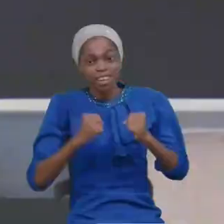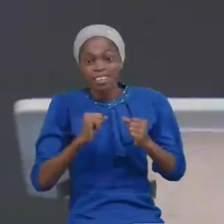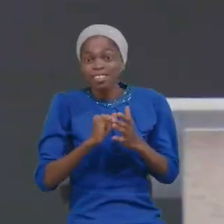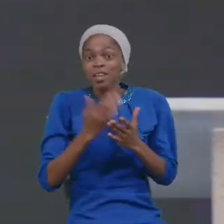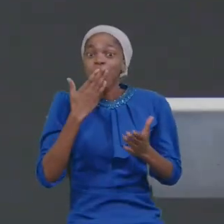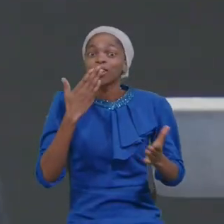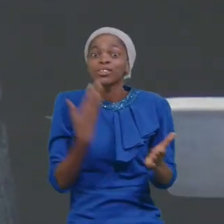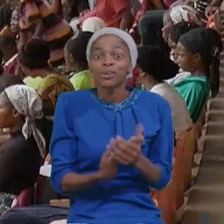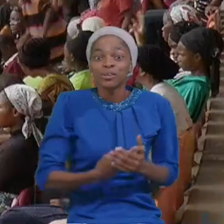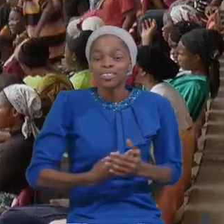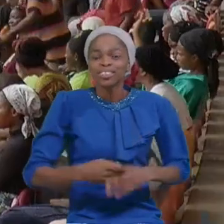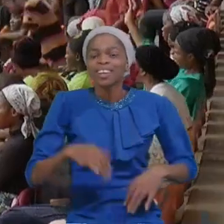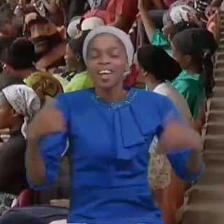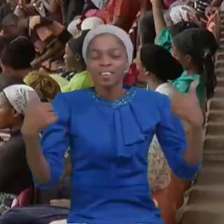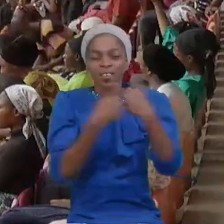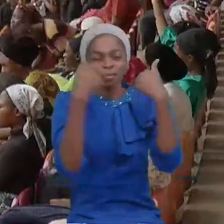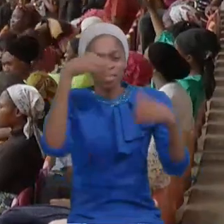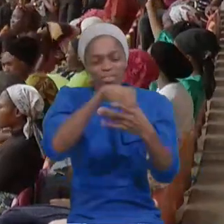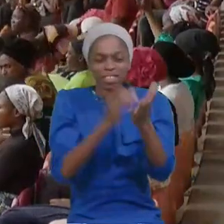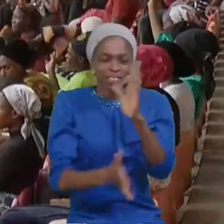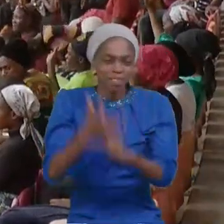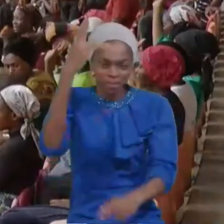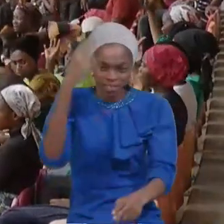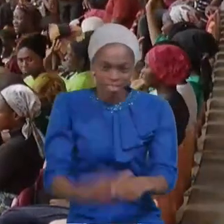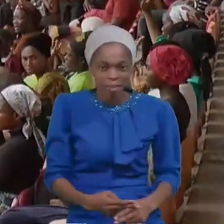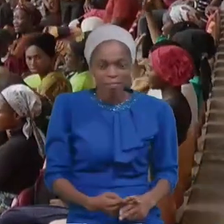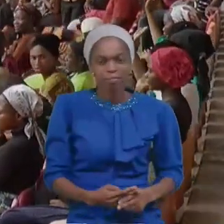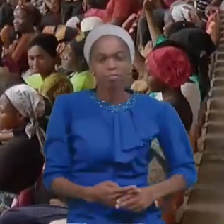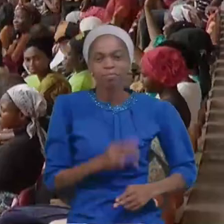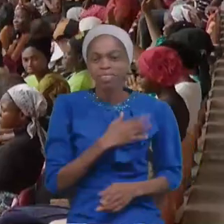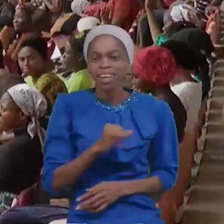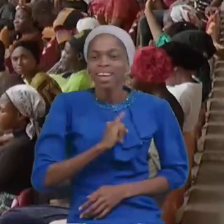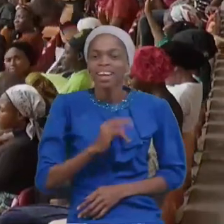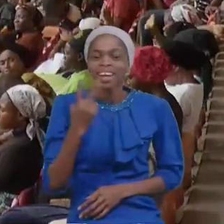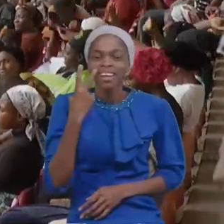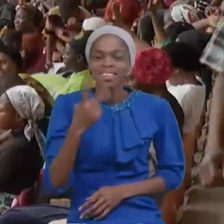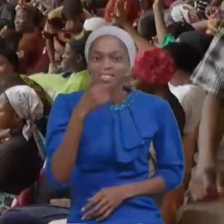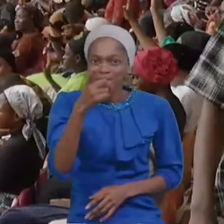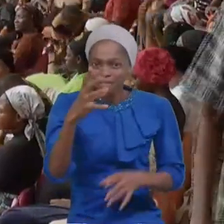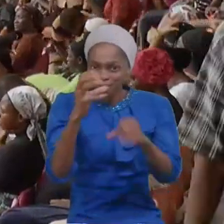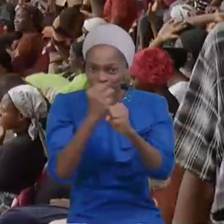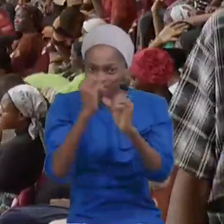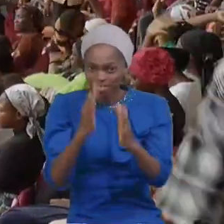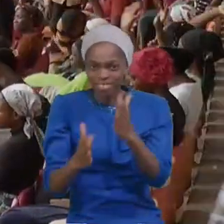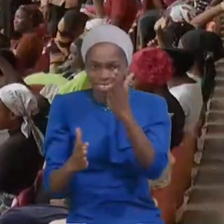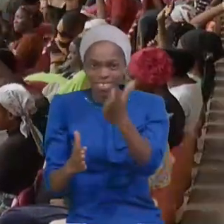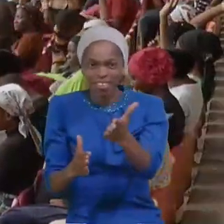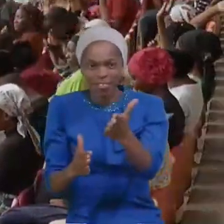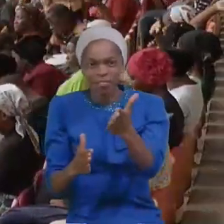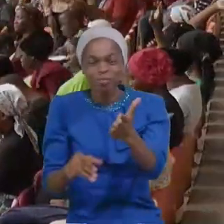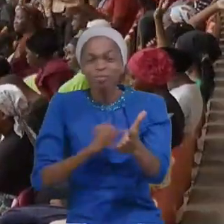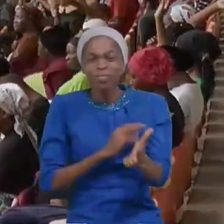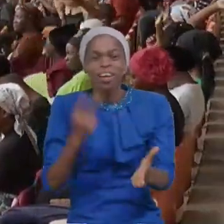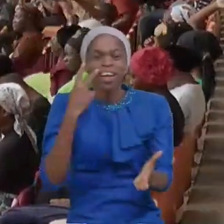achiever there. I see the builder there. I see the growing one there. And you